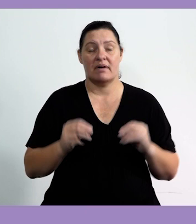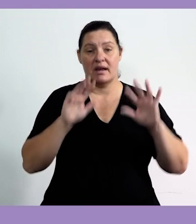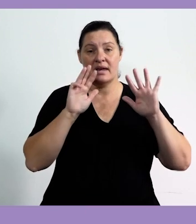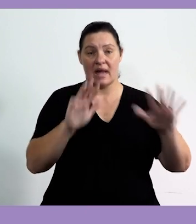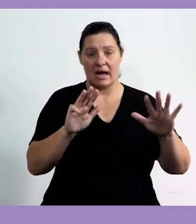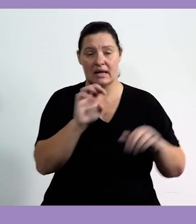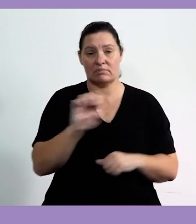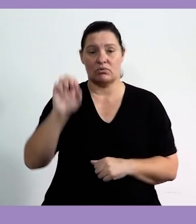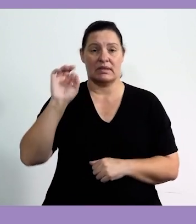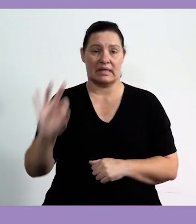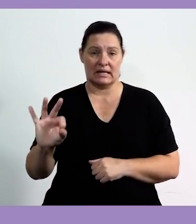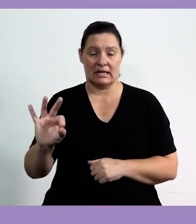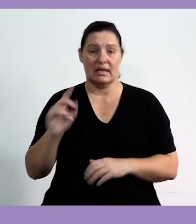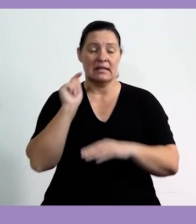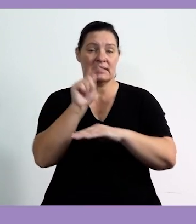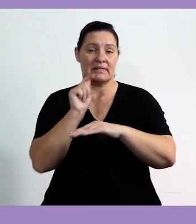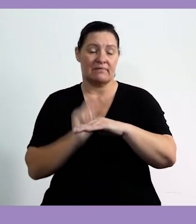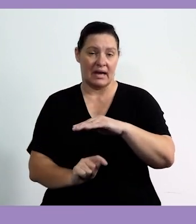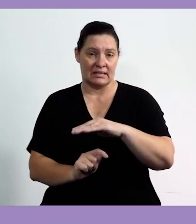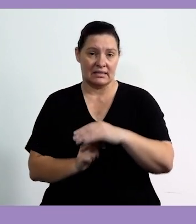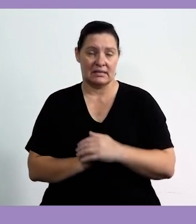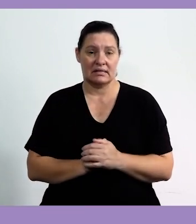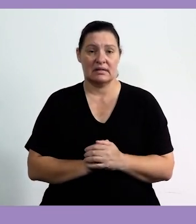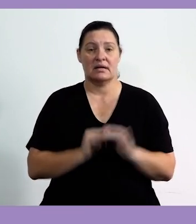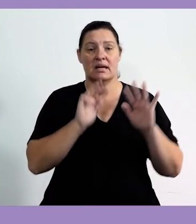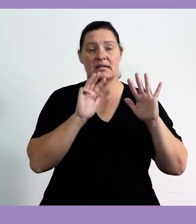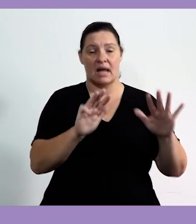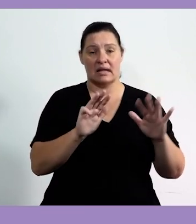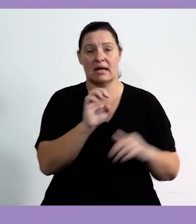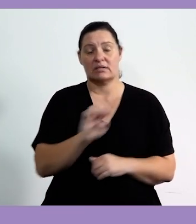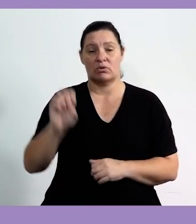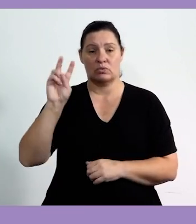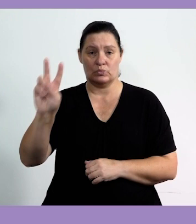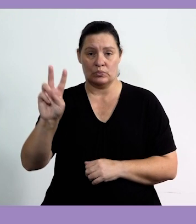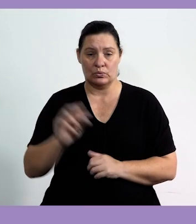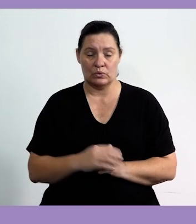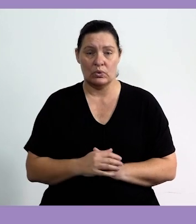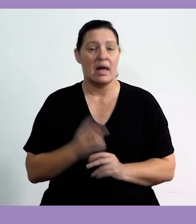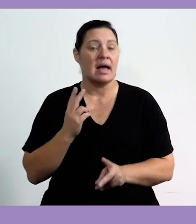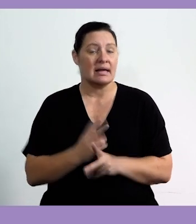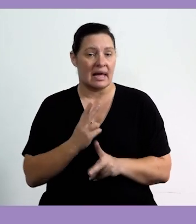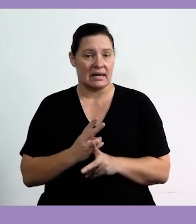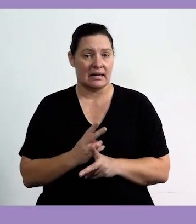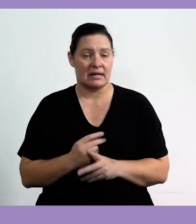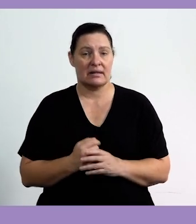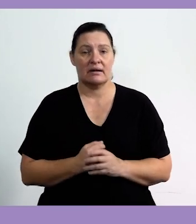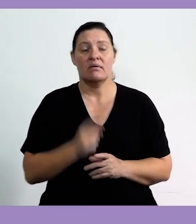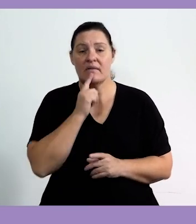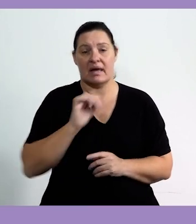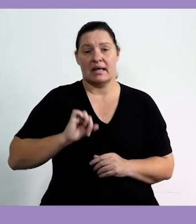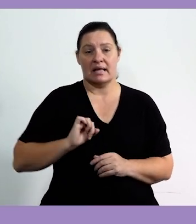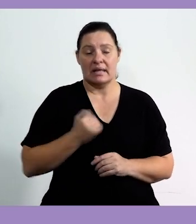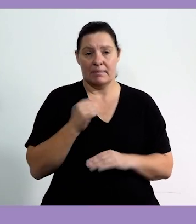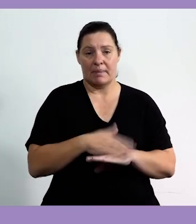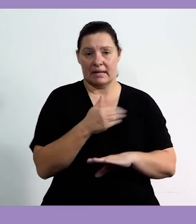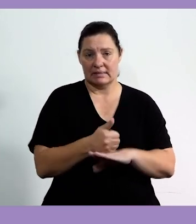have 9 to the exponent 3 divided by 9 to the exponent 2. So again, we are going to